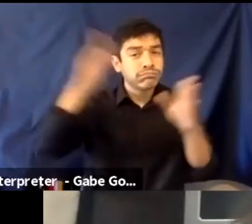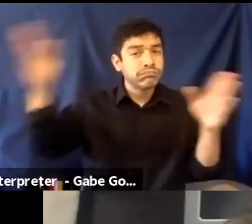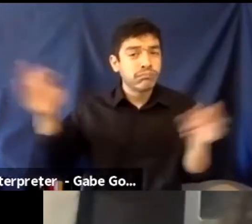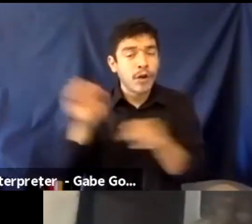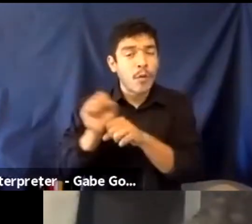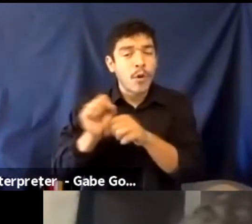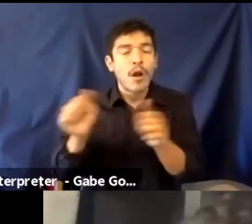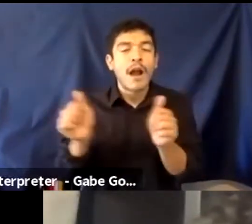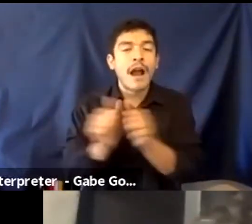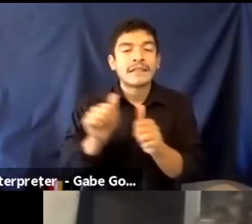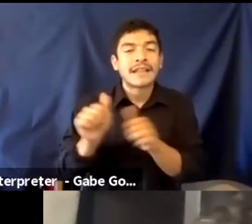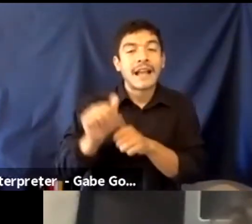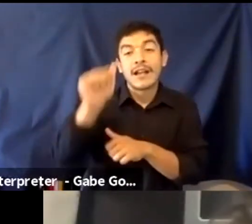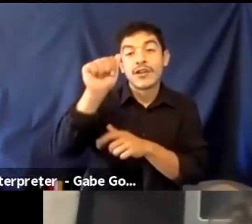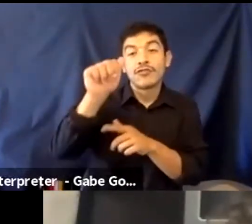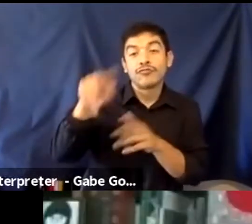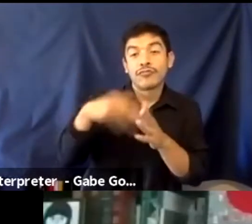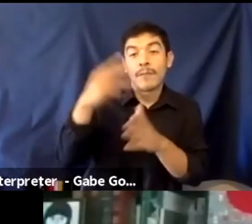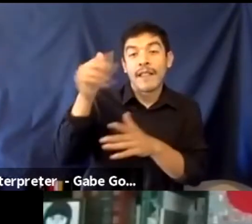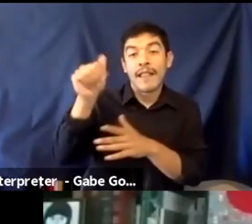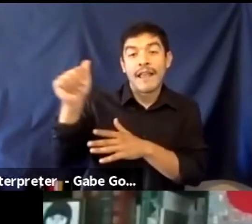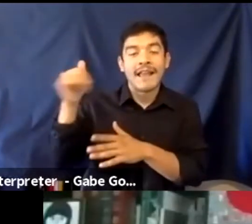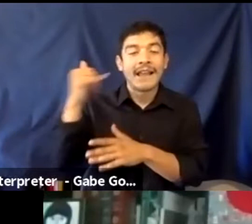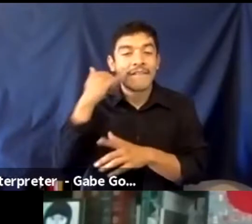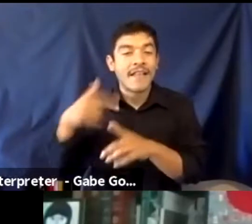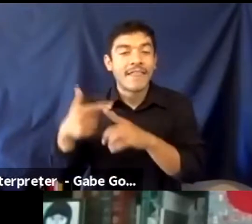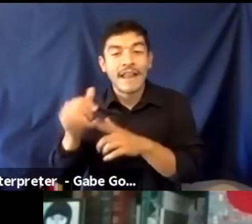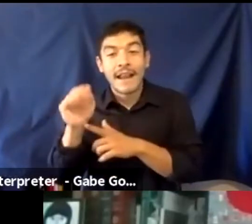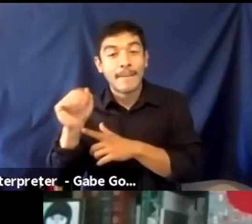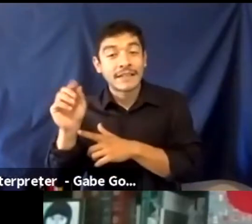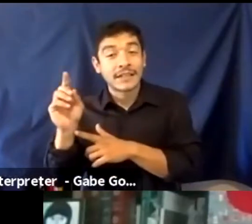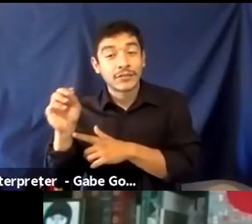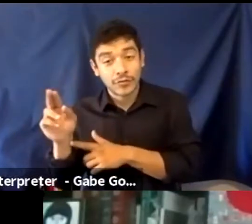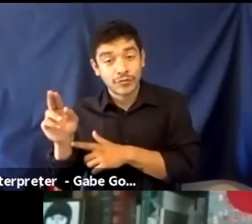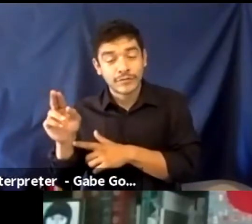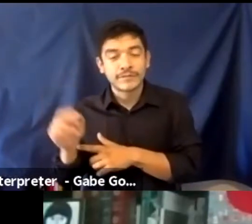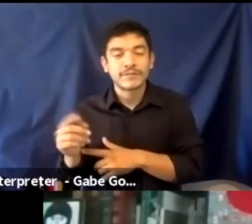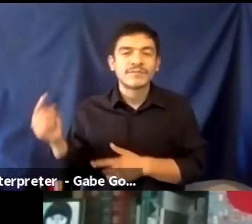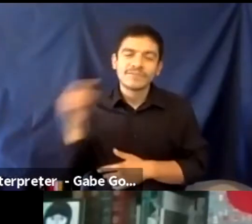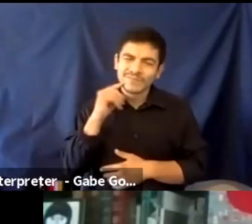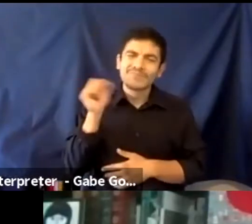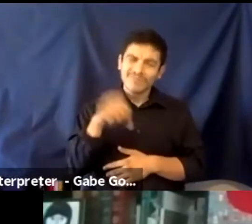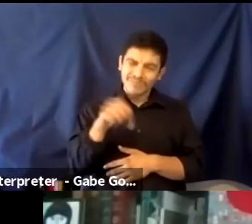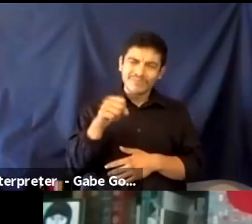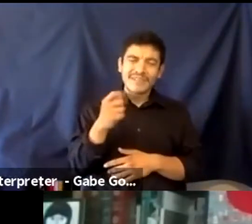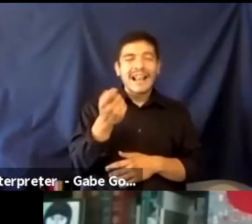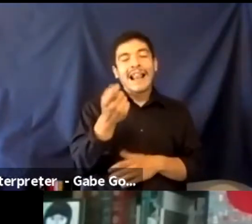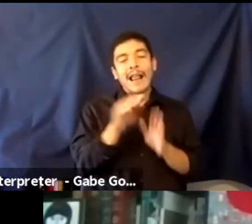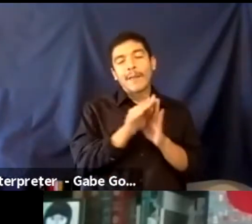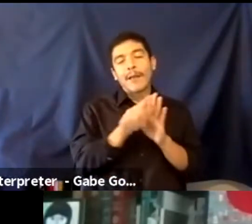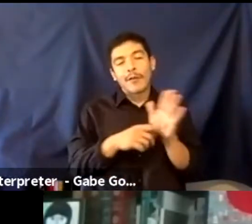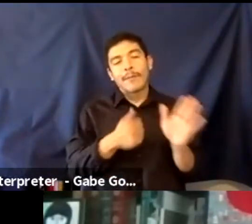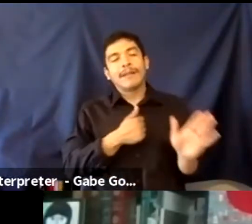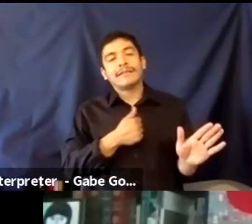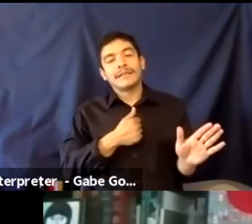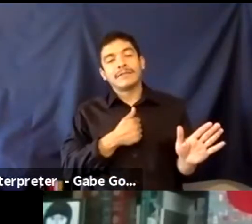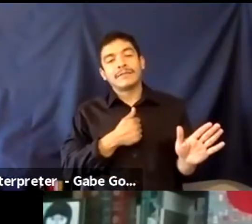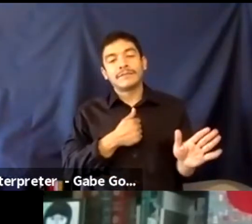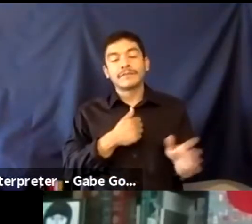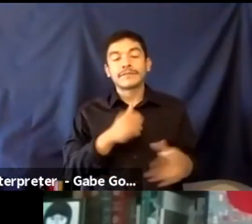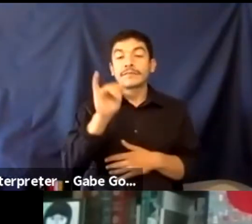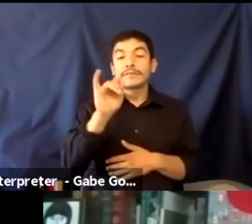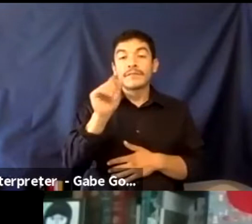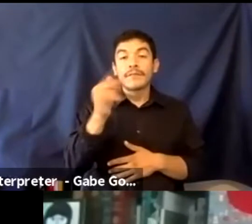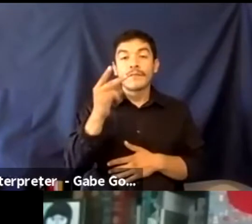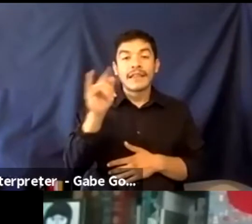Then ambassador? Yes, I'd love to. So I guess a little background. So Lyda Hill Philanthropies initiated